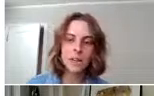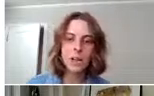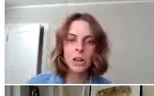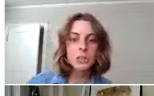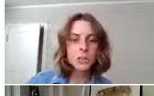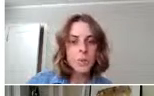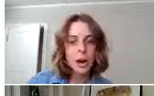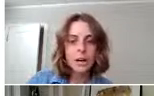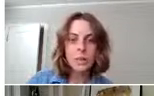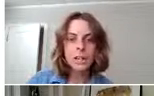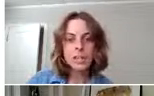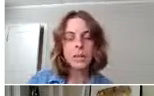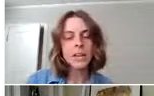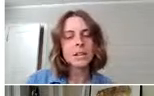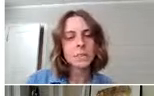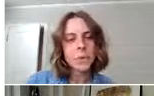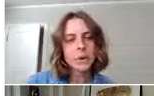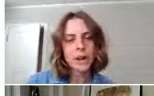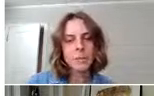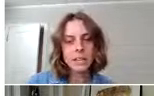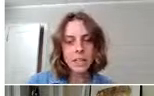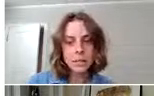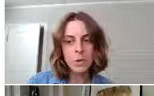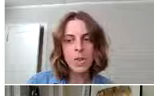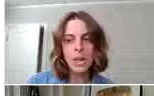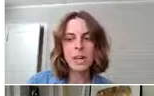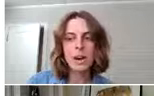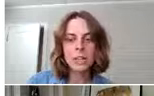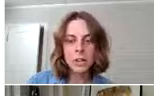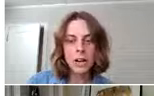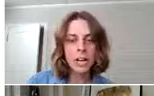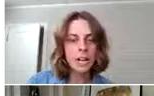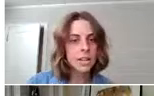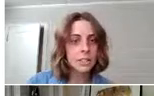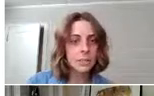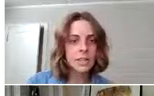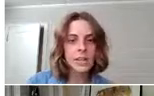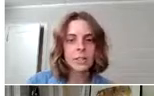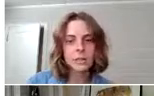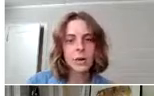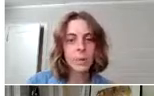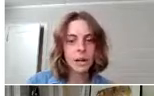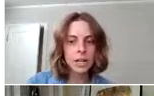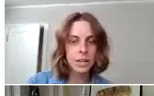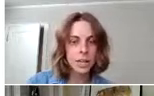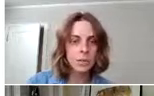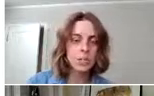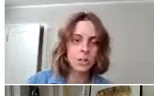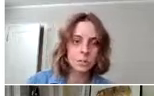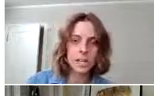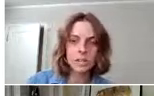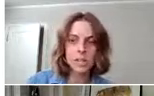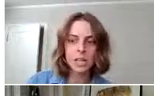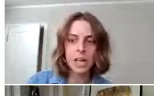items. So we are committed to making this program accessible and are integrating accessibility through American Sign